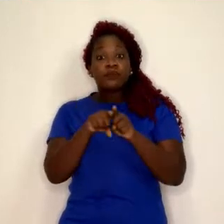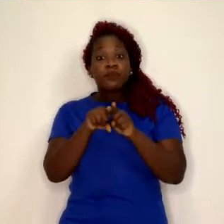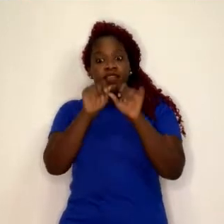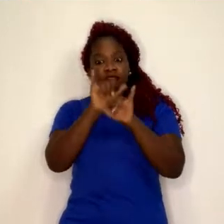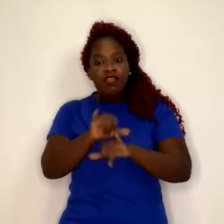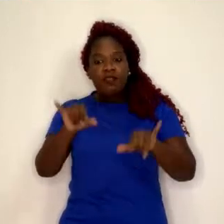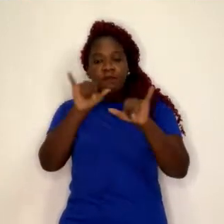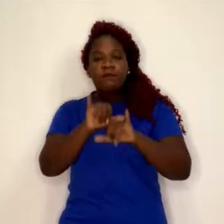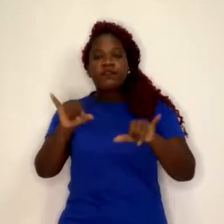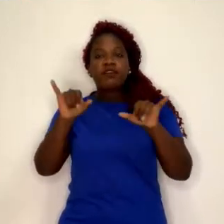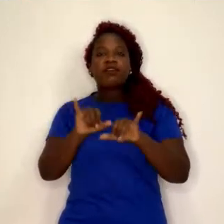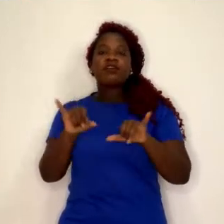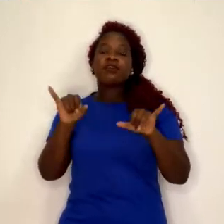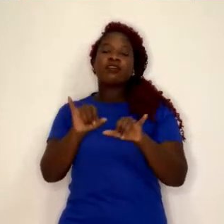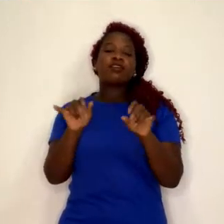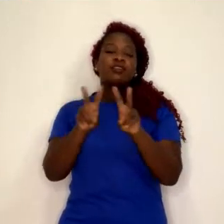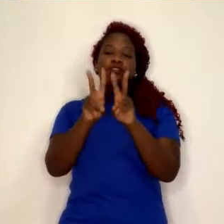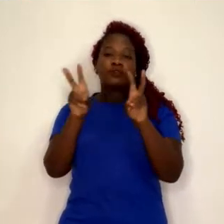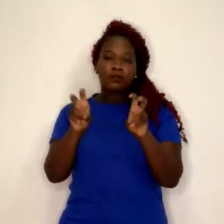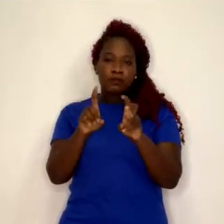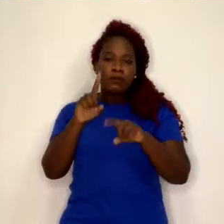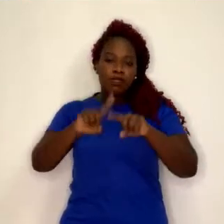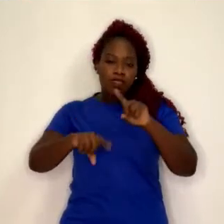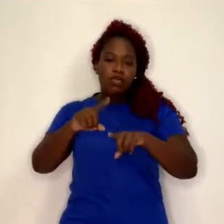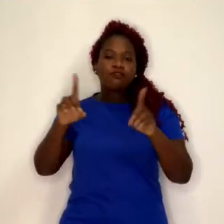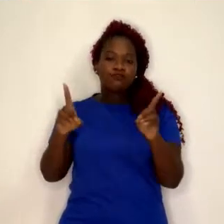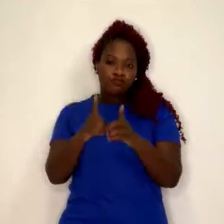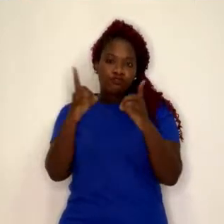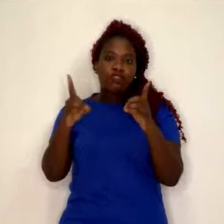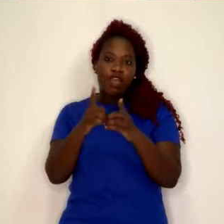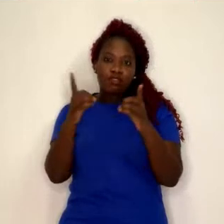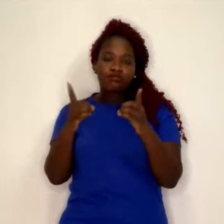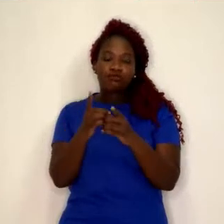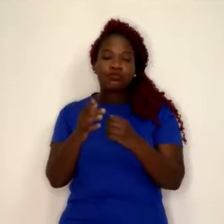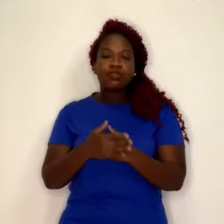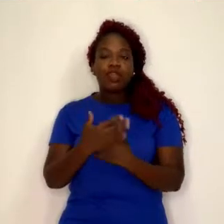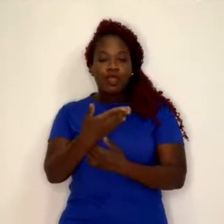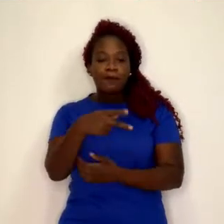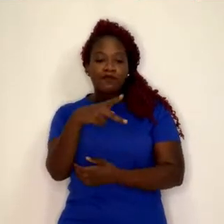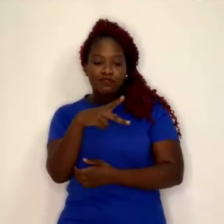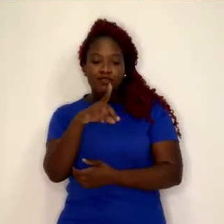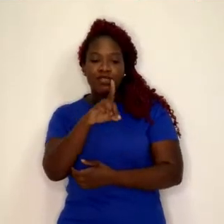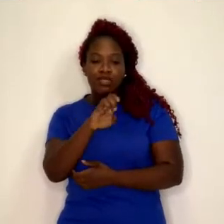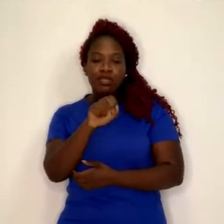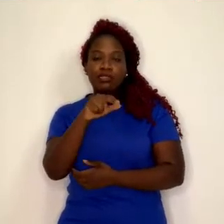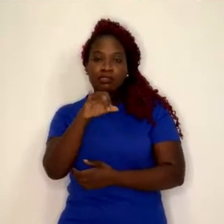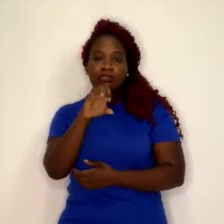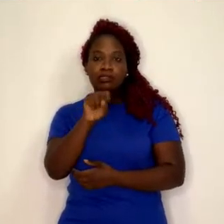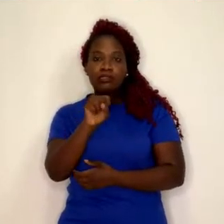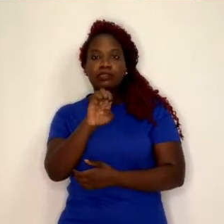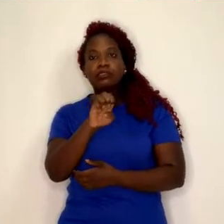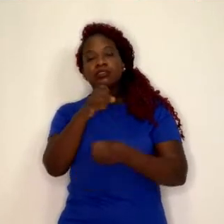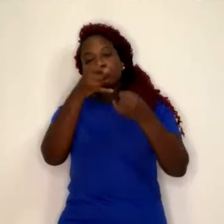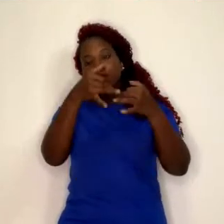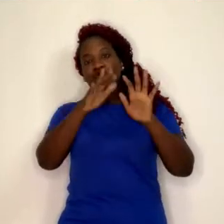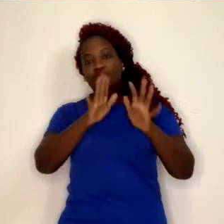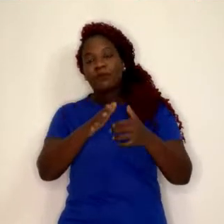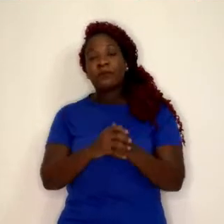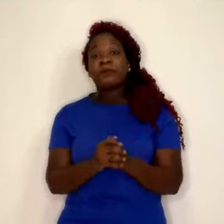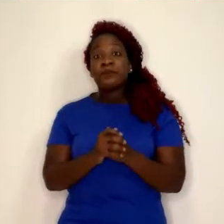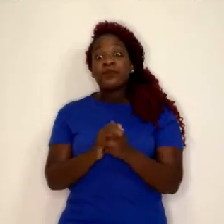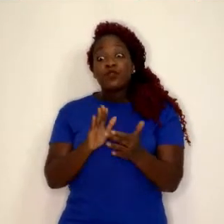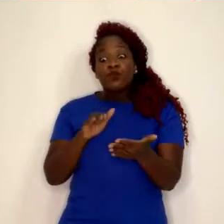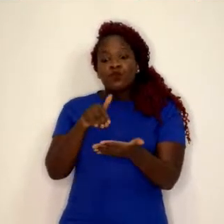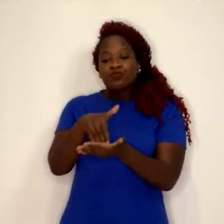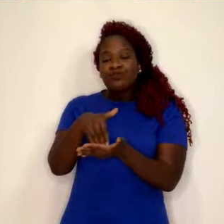here, aside from the campaign on school materials that have been already cited here. And